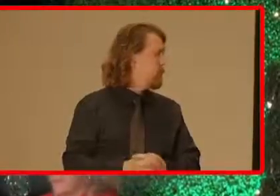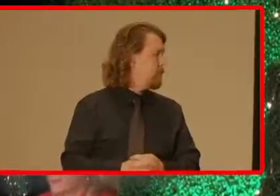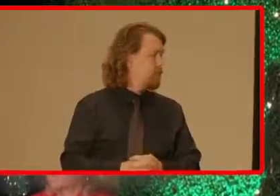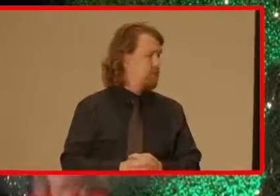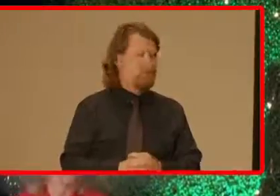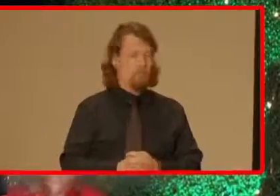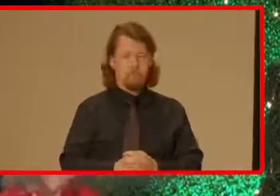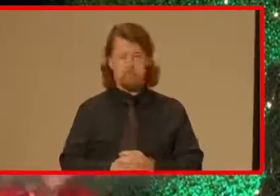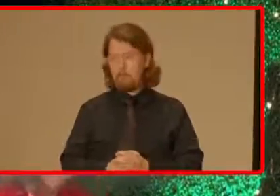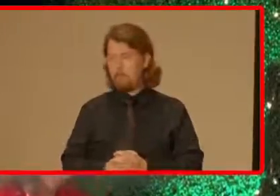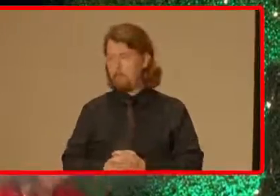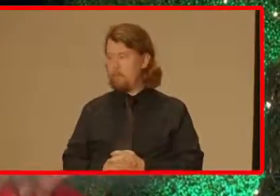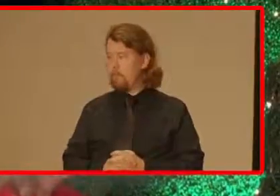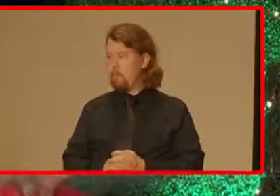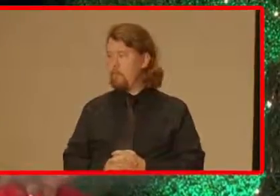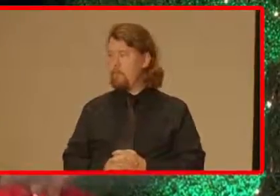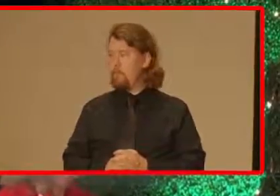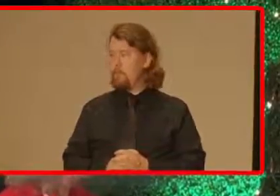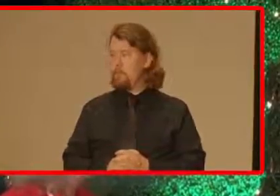Okay.